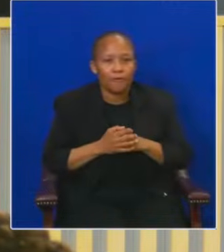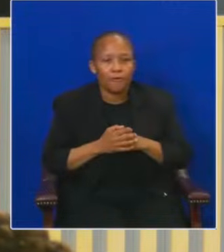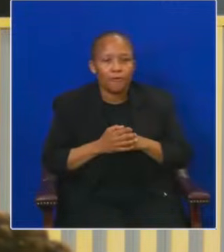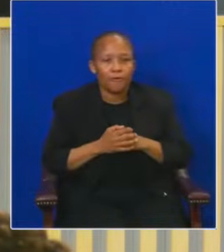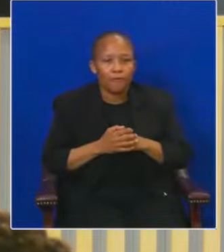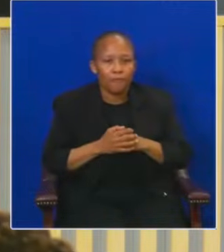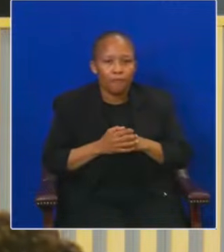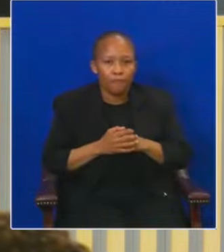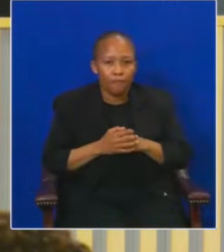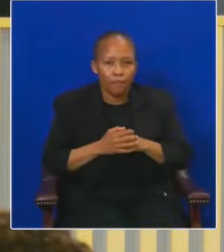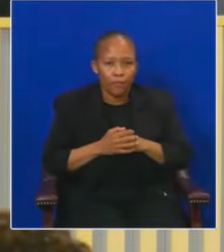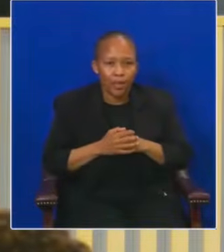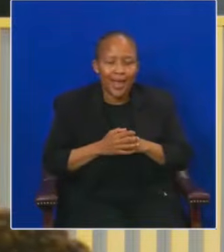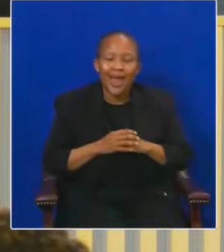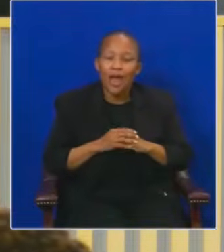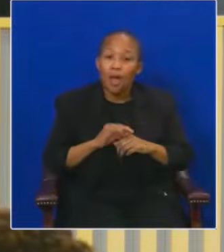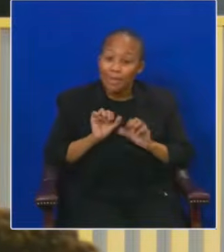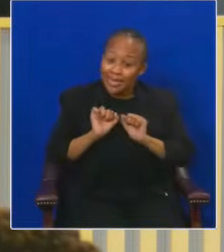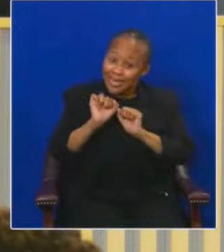numbers.